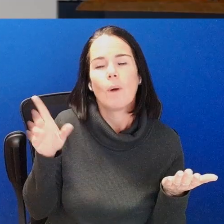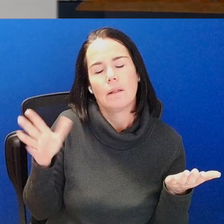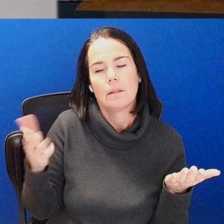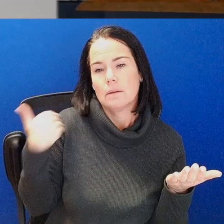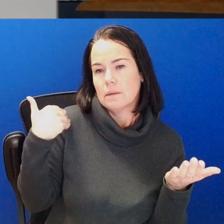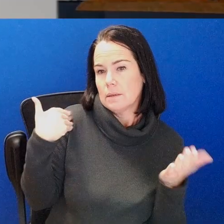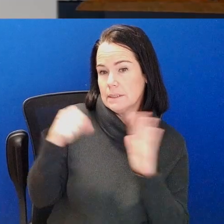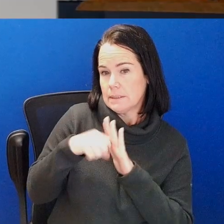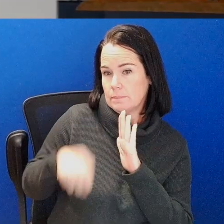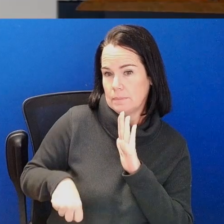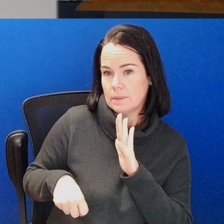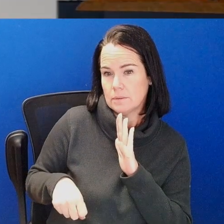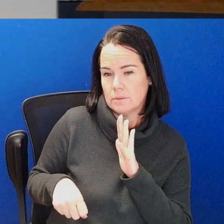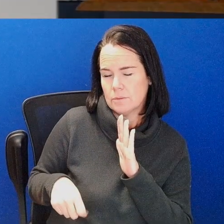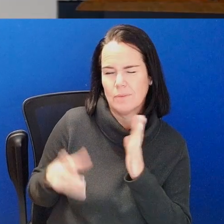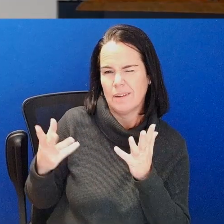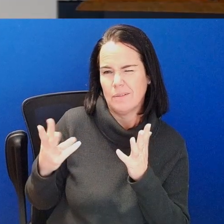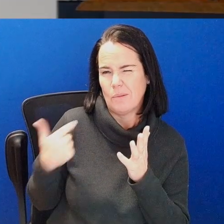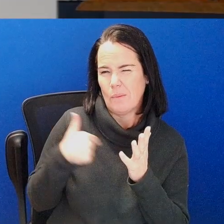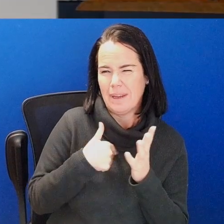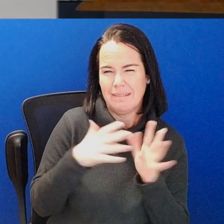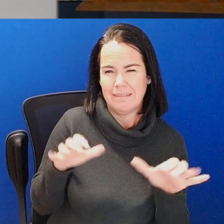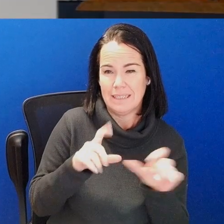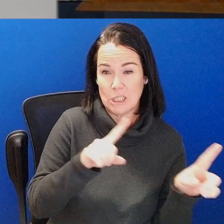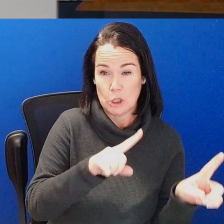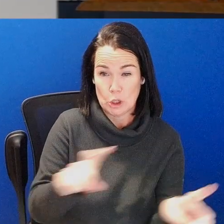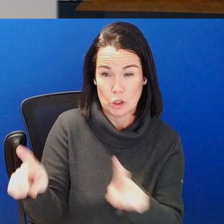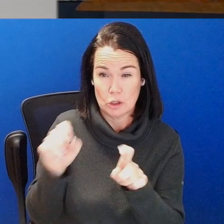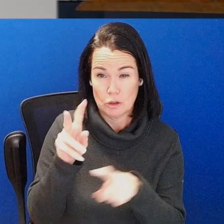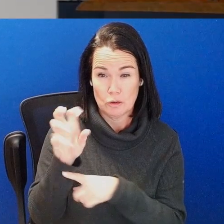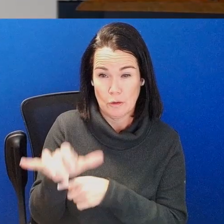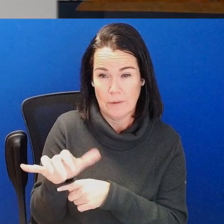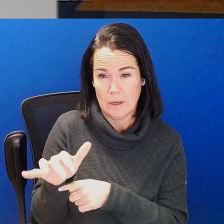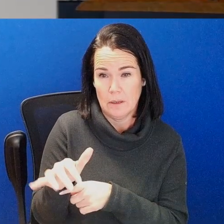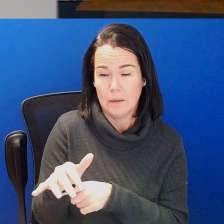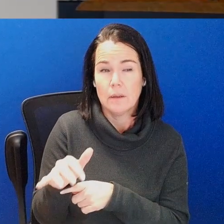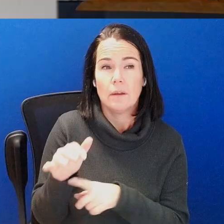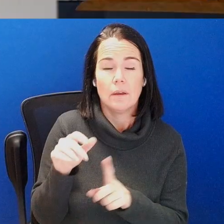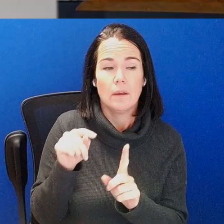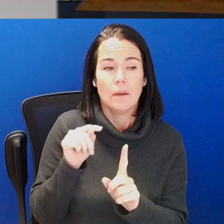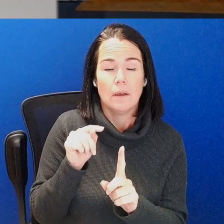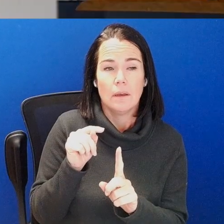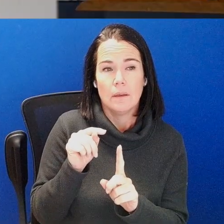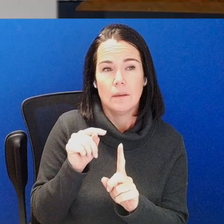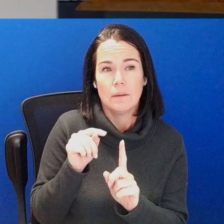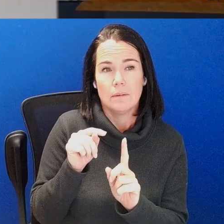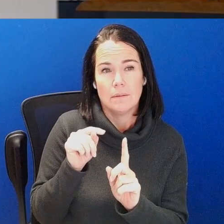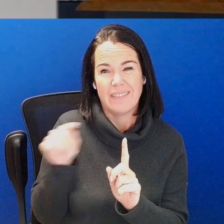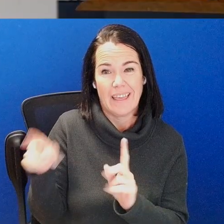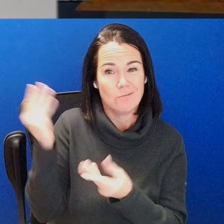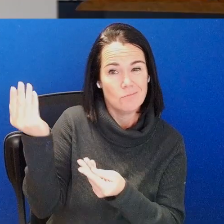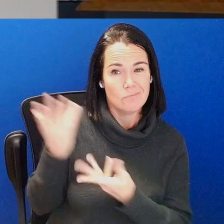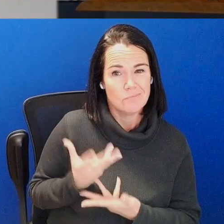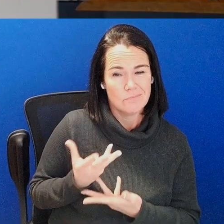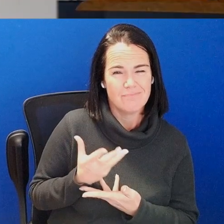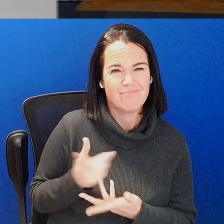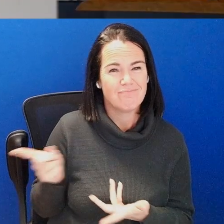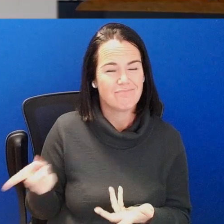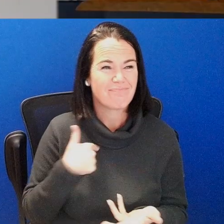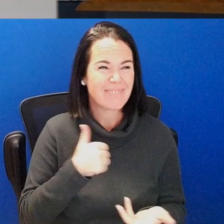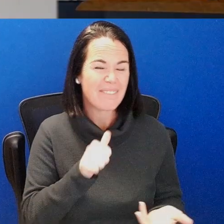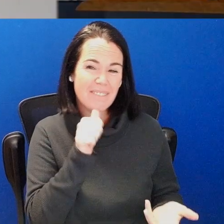They had shared during a survey this past semester, that they